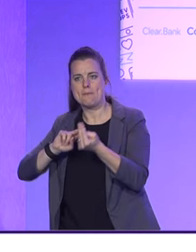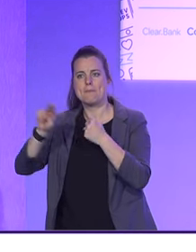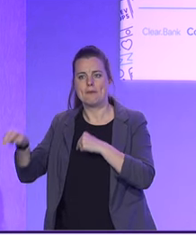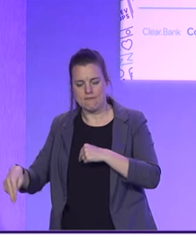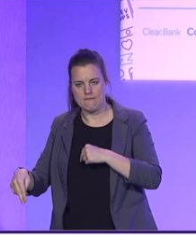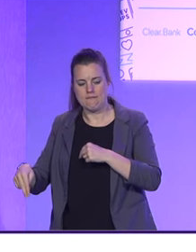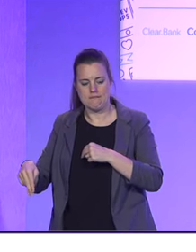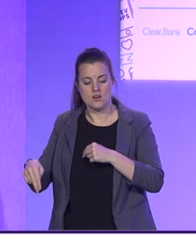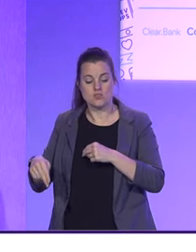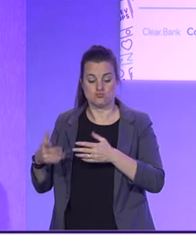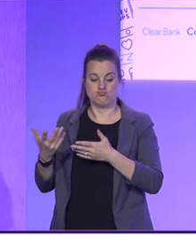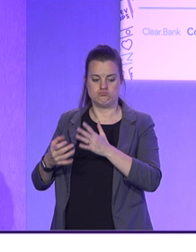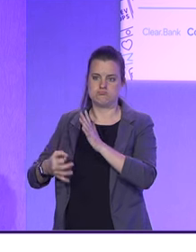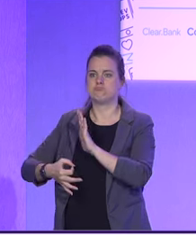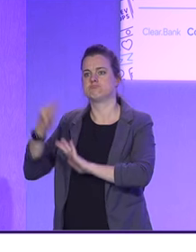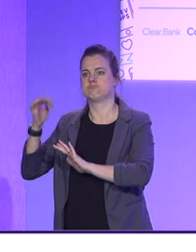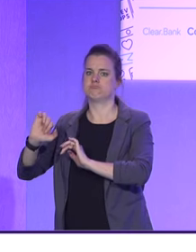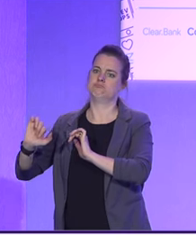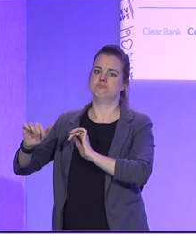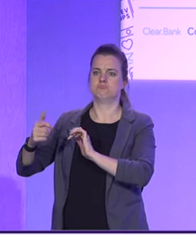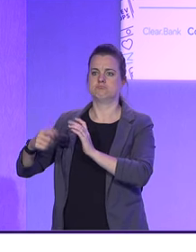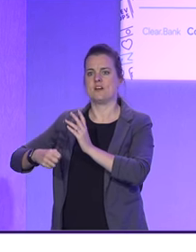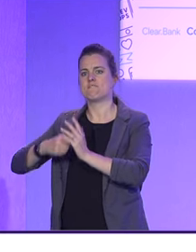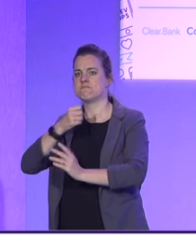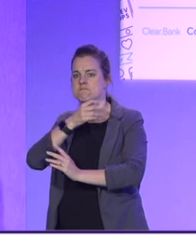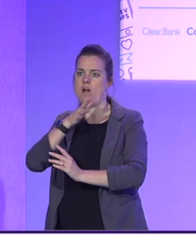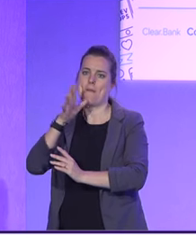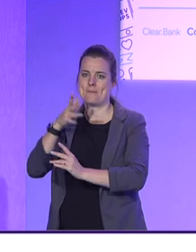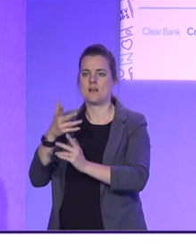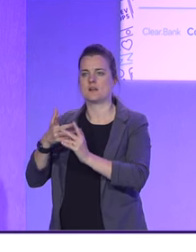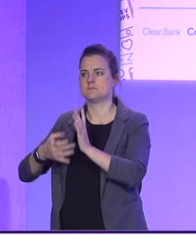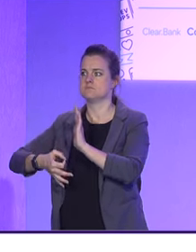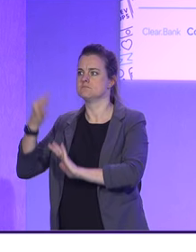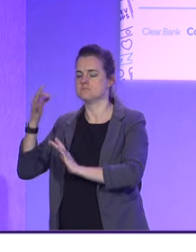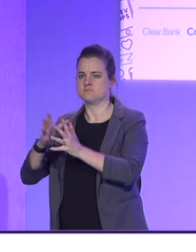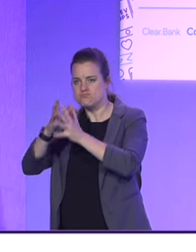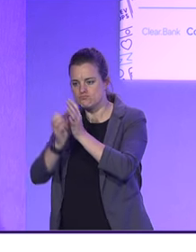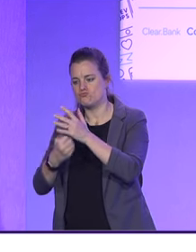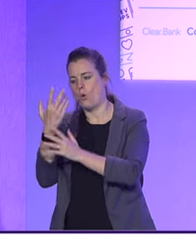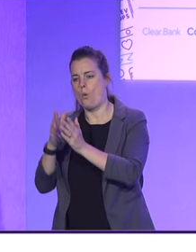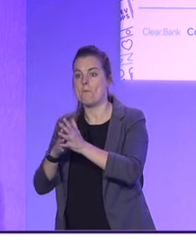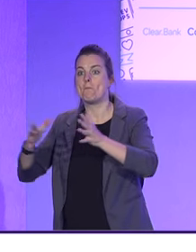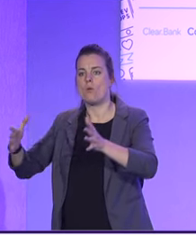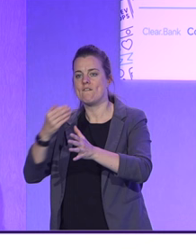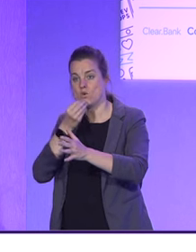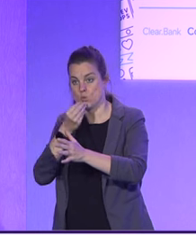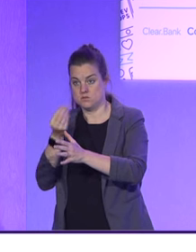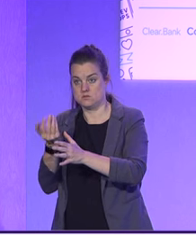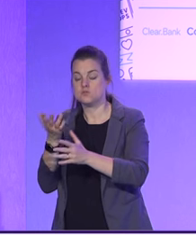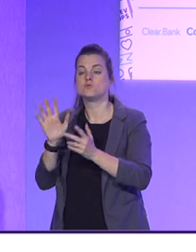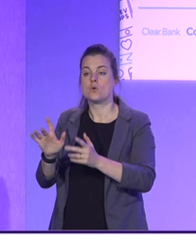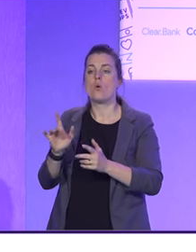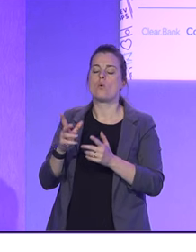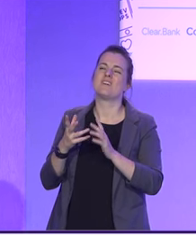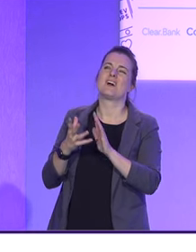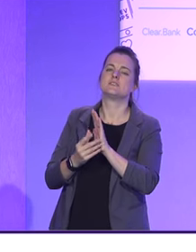profitability. And basically, that means more food for everyone, okay? And some examples that we can say about